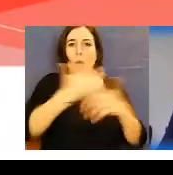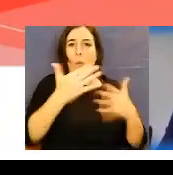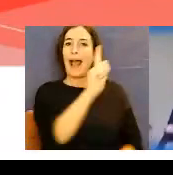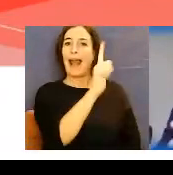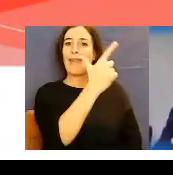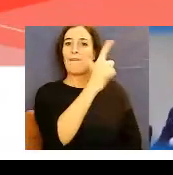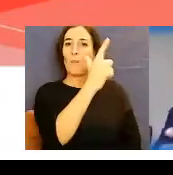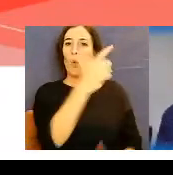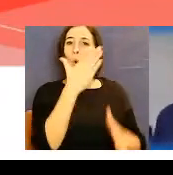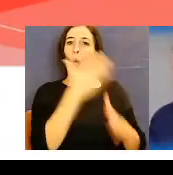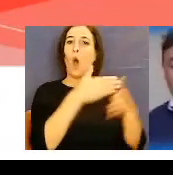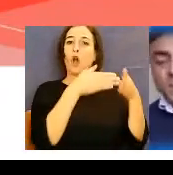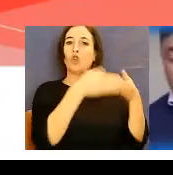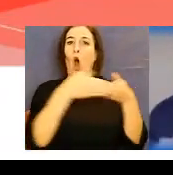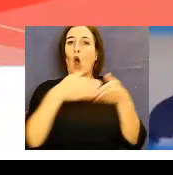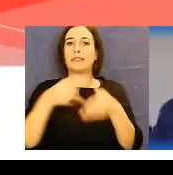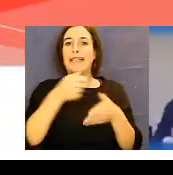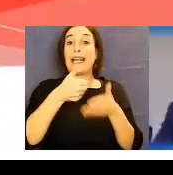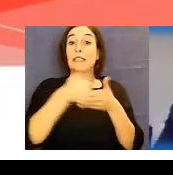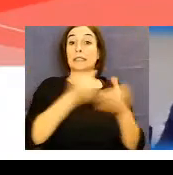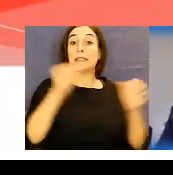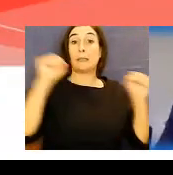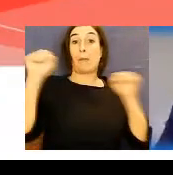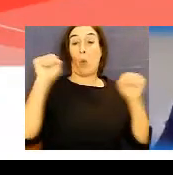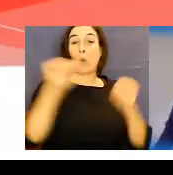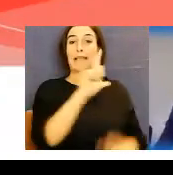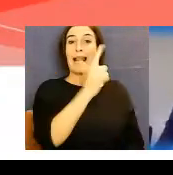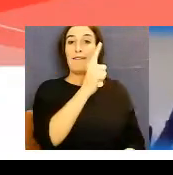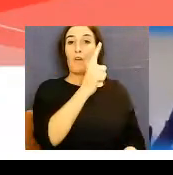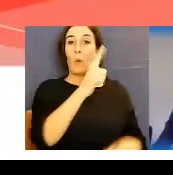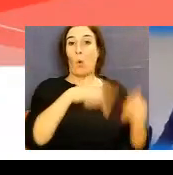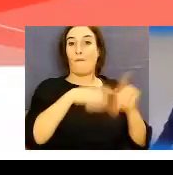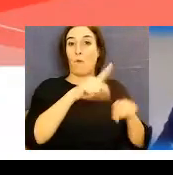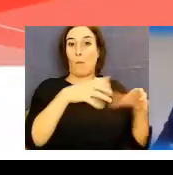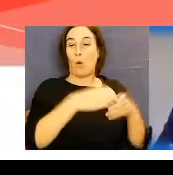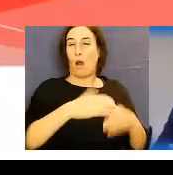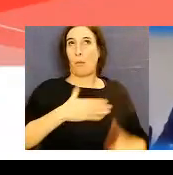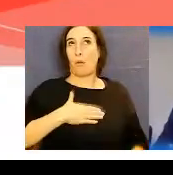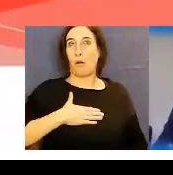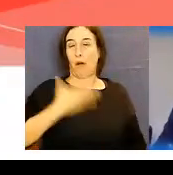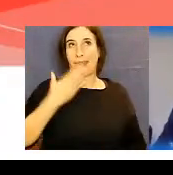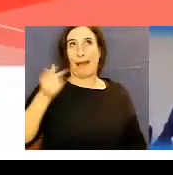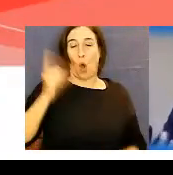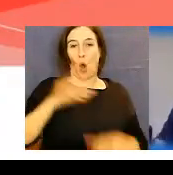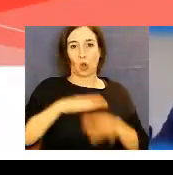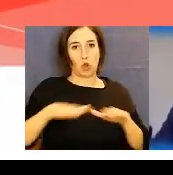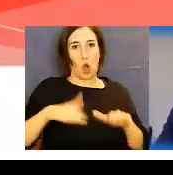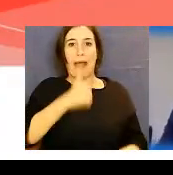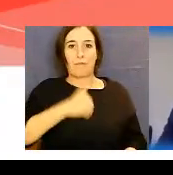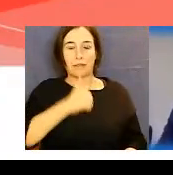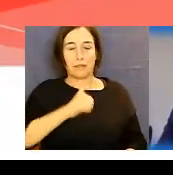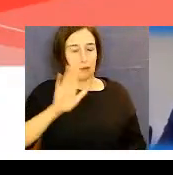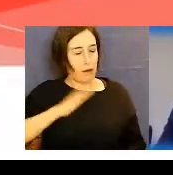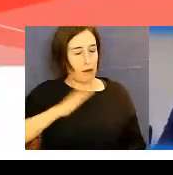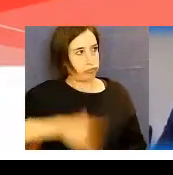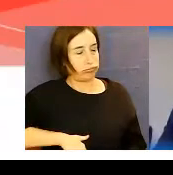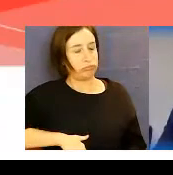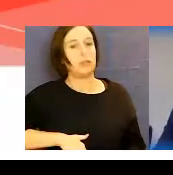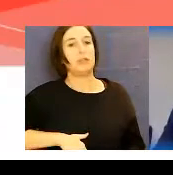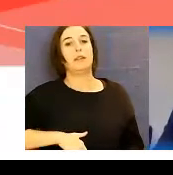Football Club. Thank God it was Everton. But anyway, just to sort of let you know, so I got involved